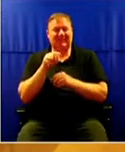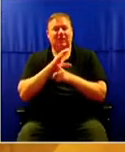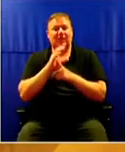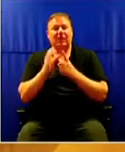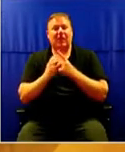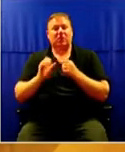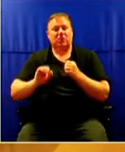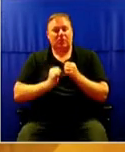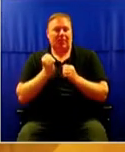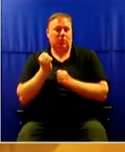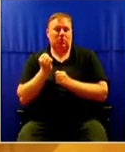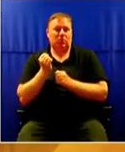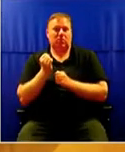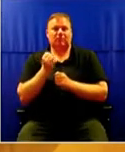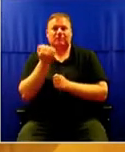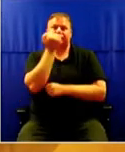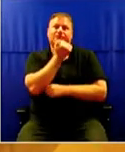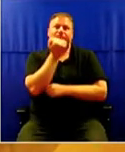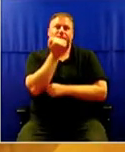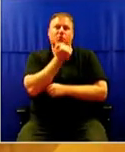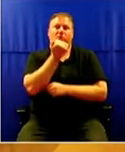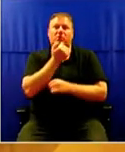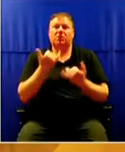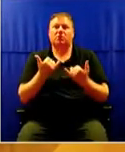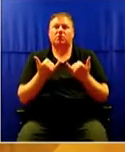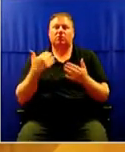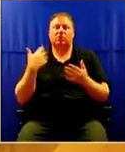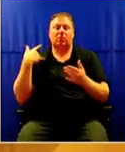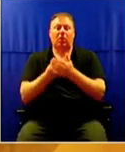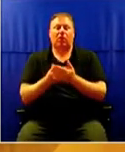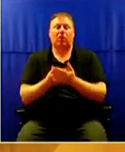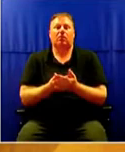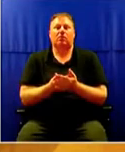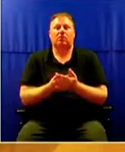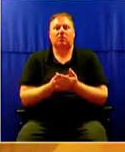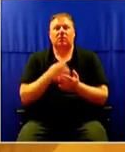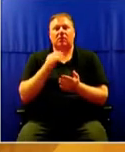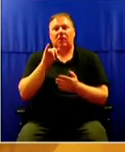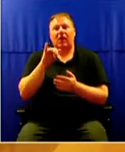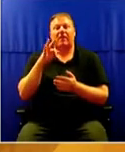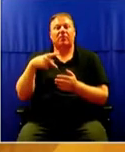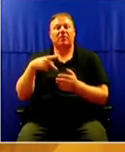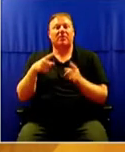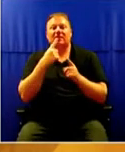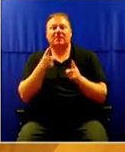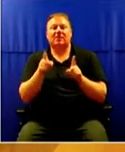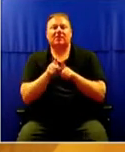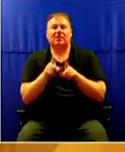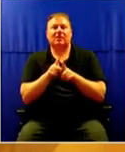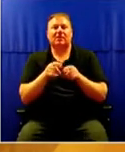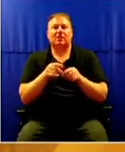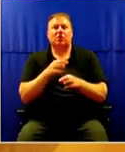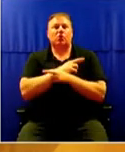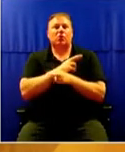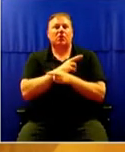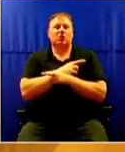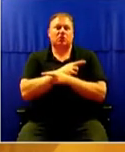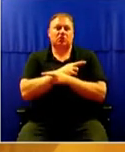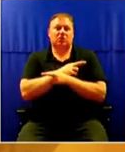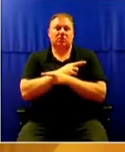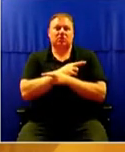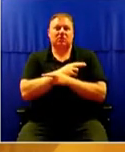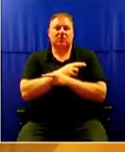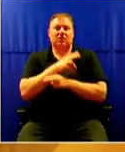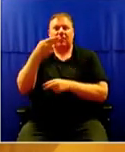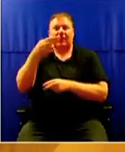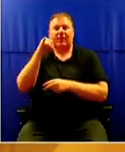and it is regrettable that to date, as the Honourable Member from the IFP said, that the religious Hindu and